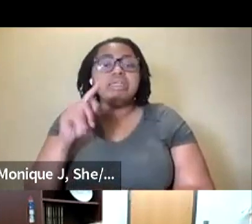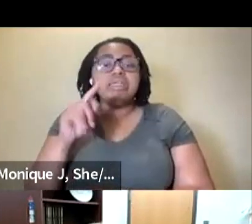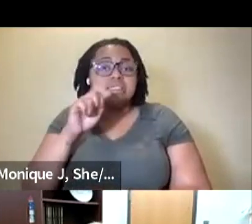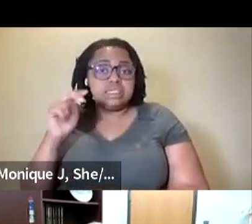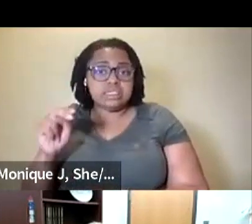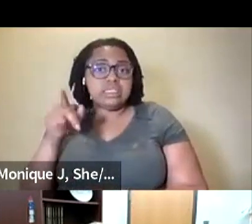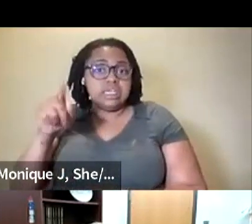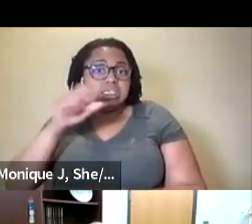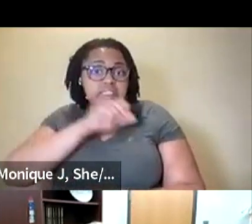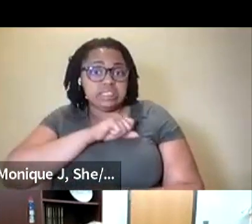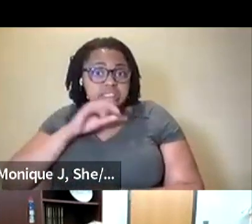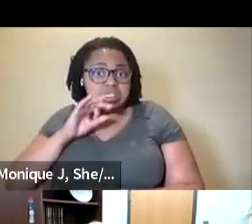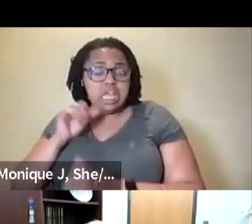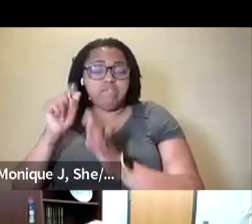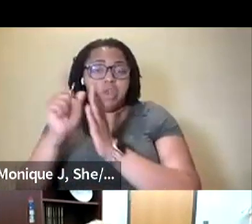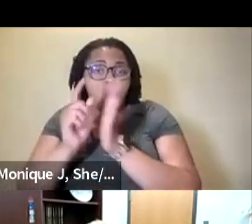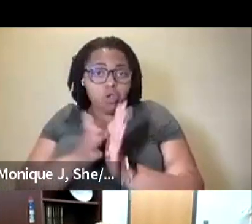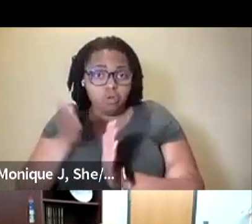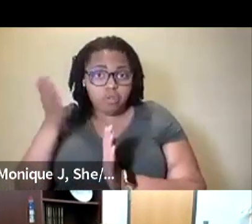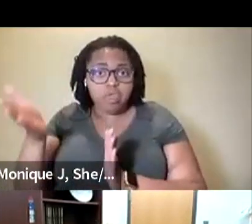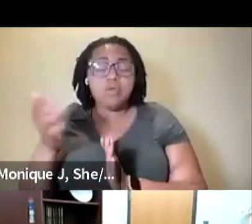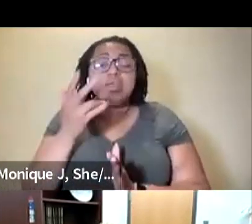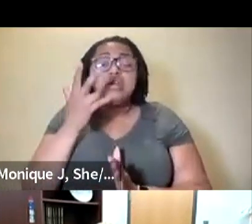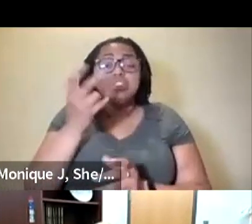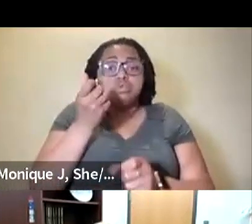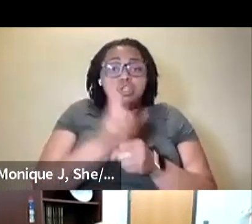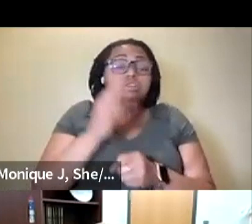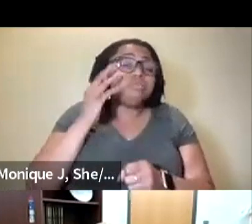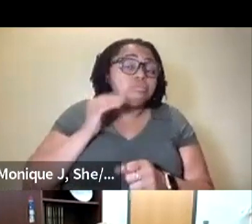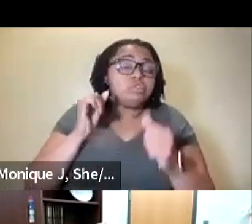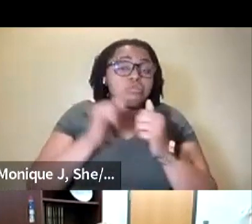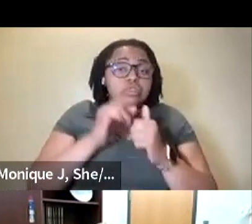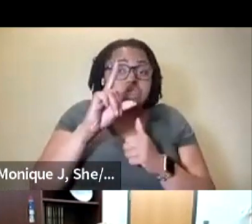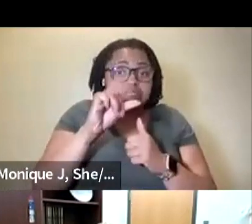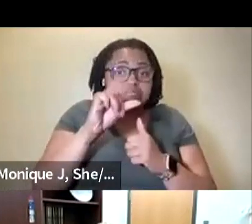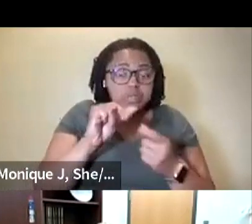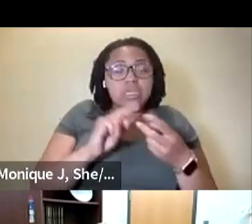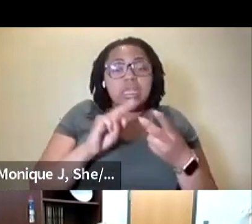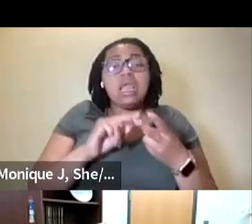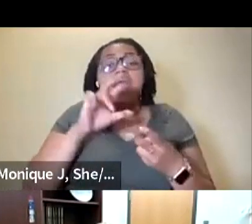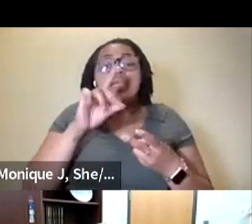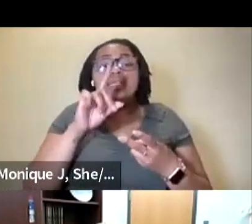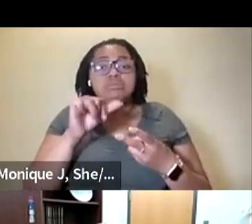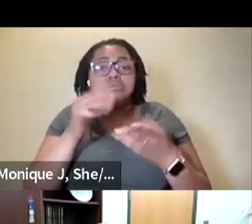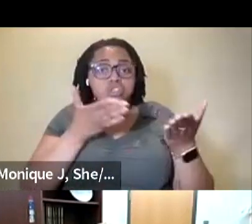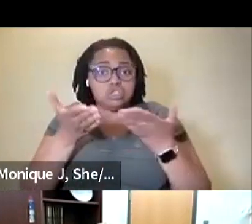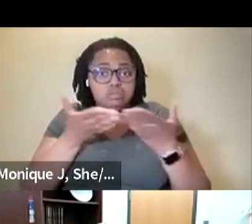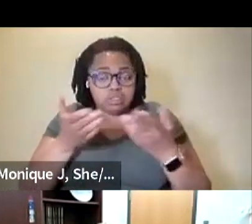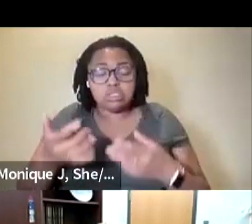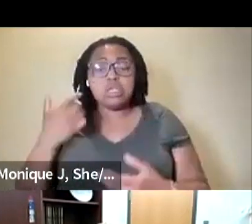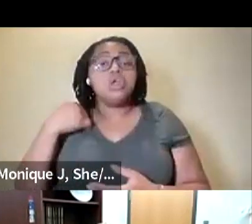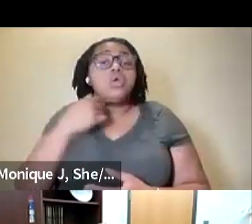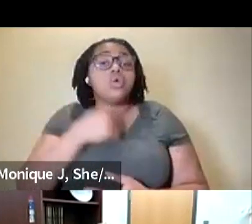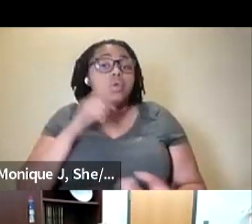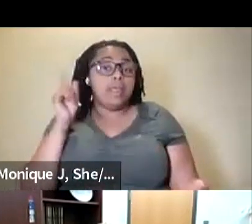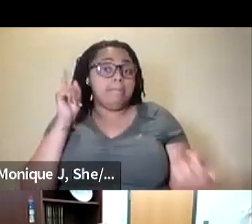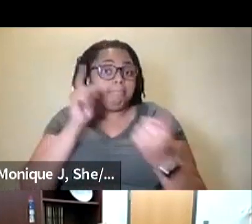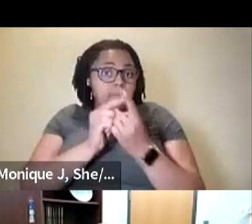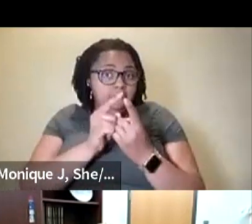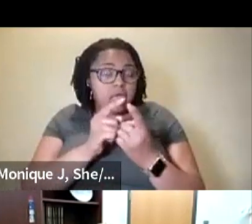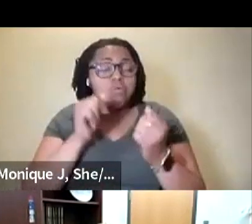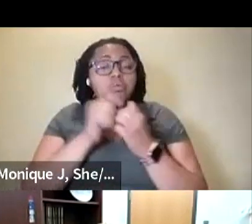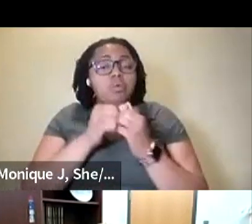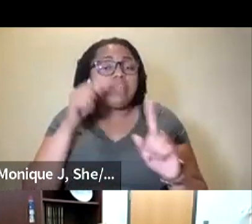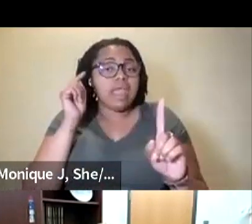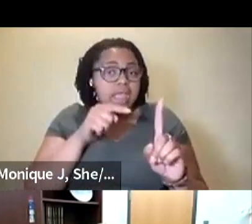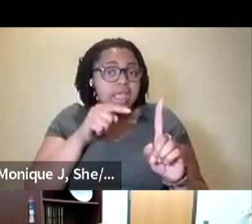least 3 years experience with disability and disability services. And we met with him,